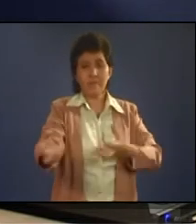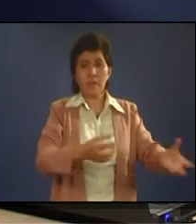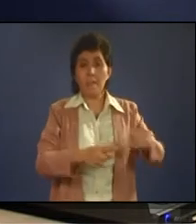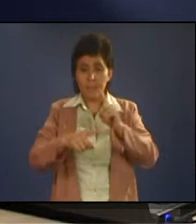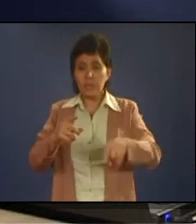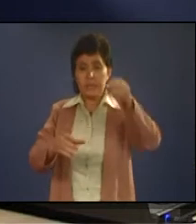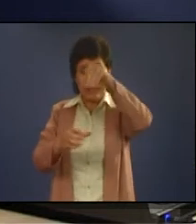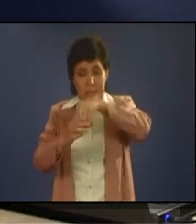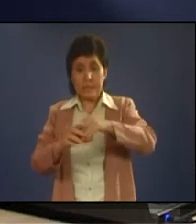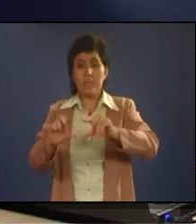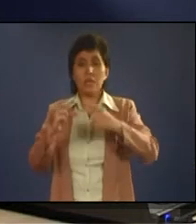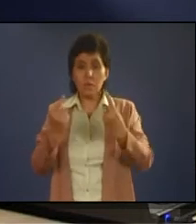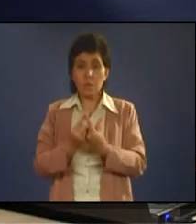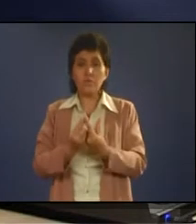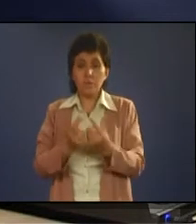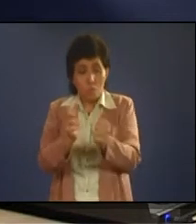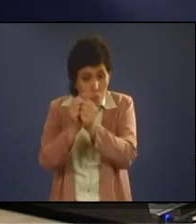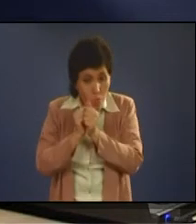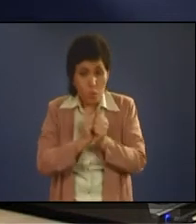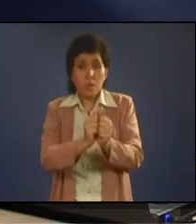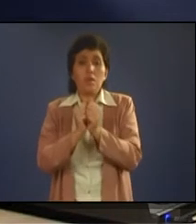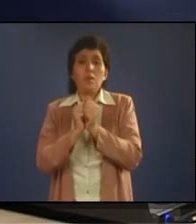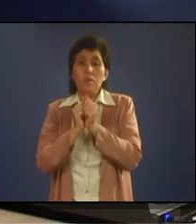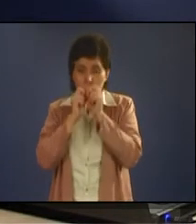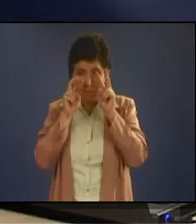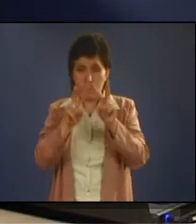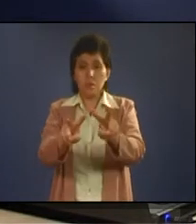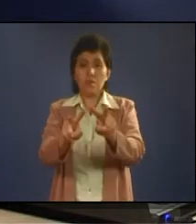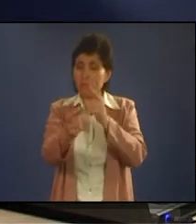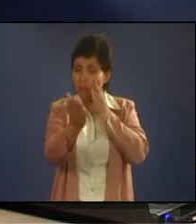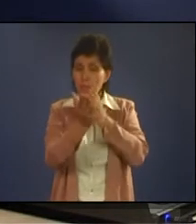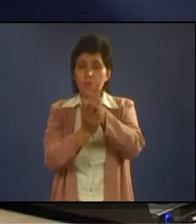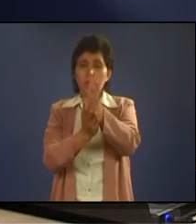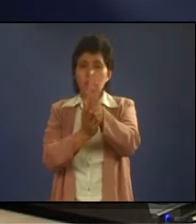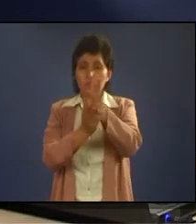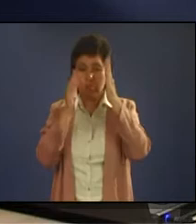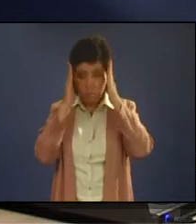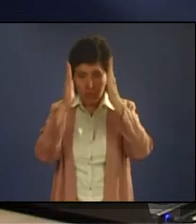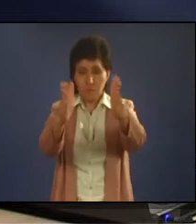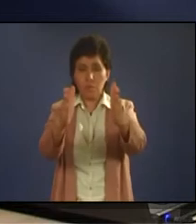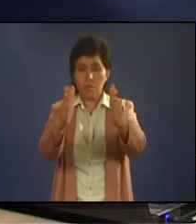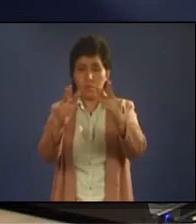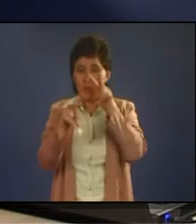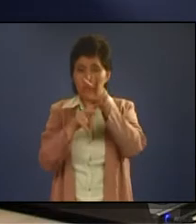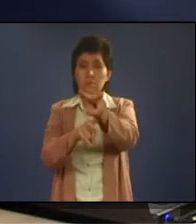group that is binded together and you look directly into them, you see more of